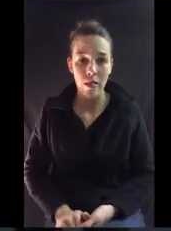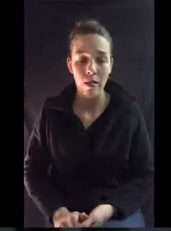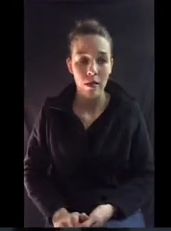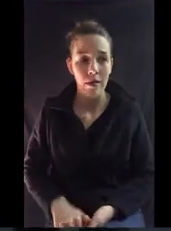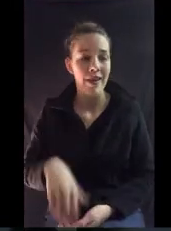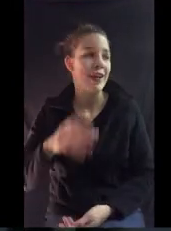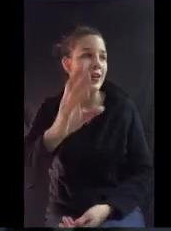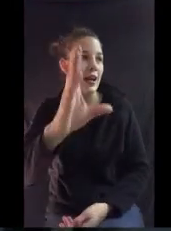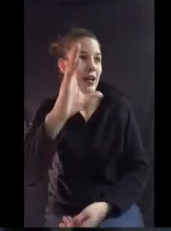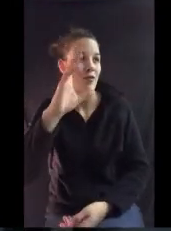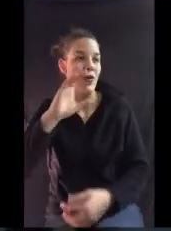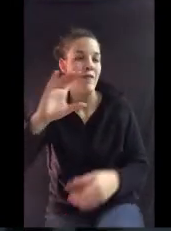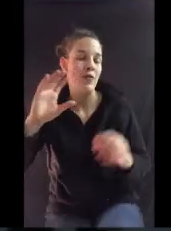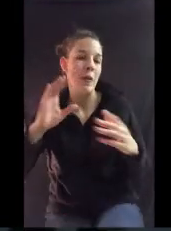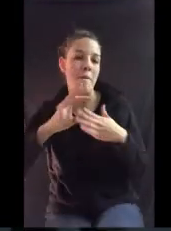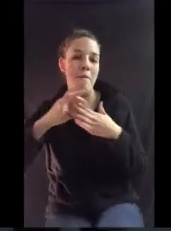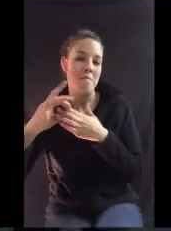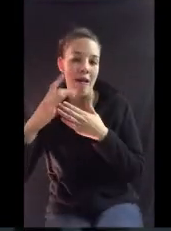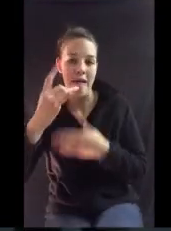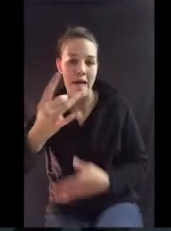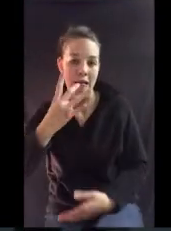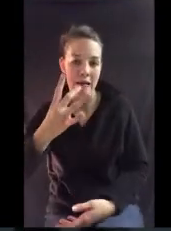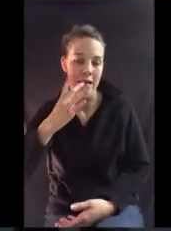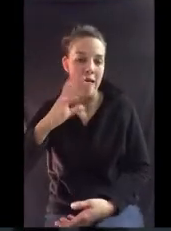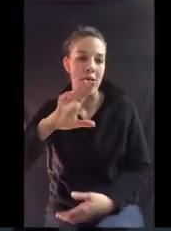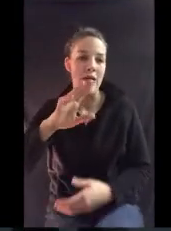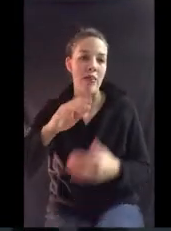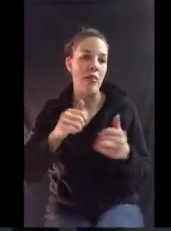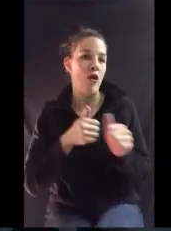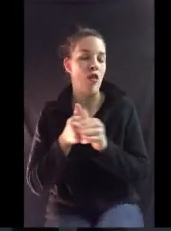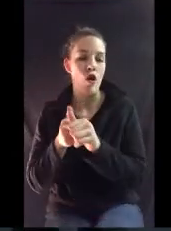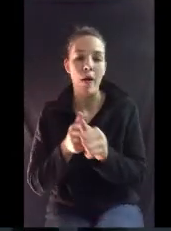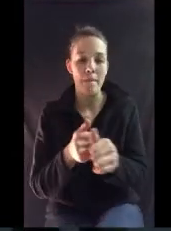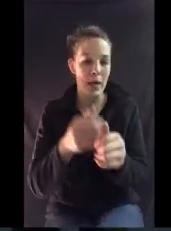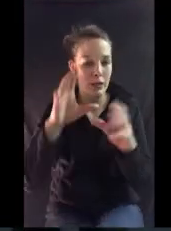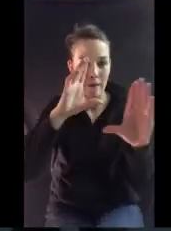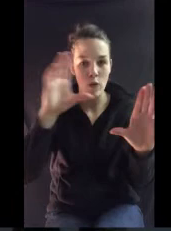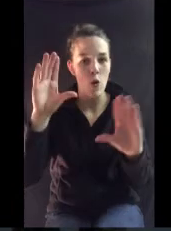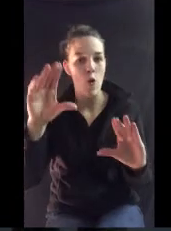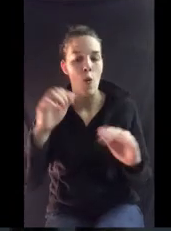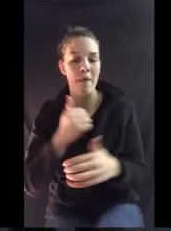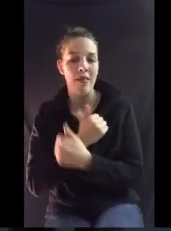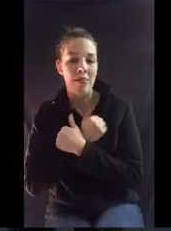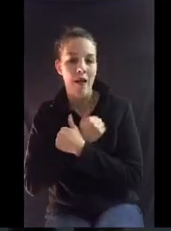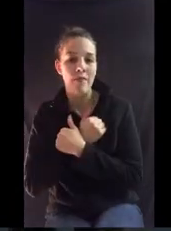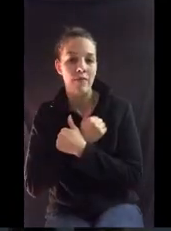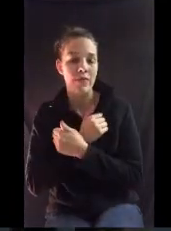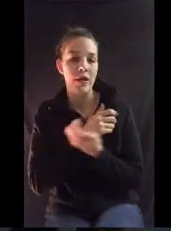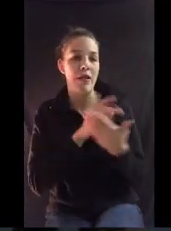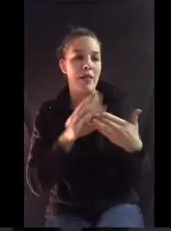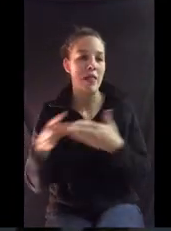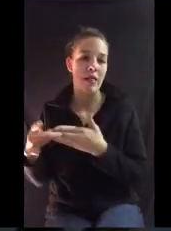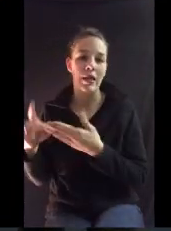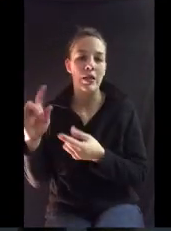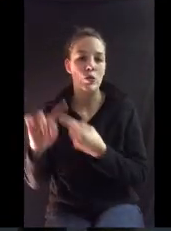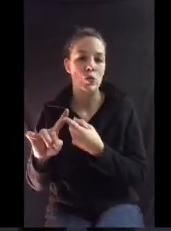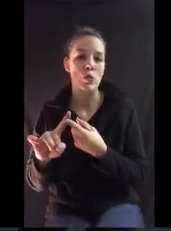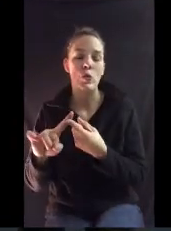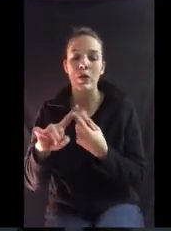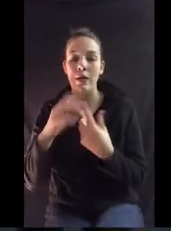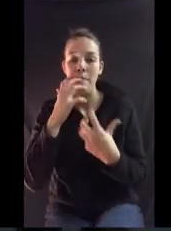dream the impossible. God, you have been the guiding light along the paths of hope and